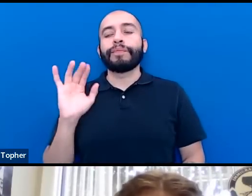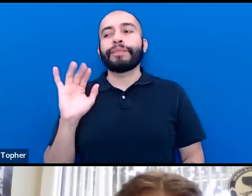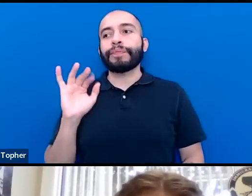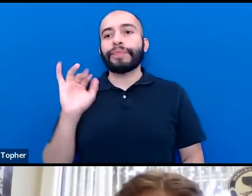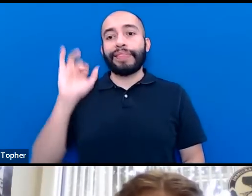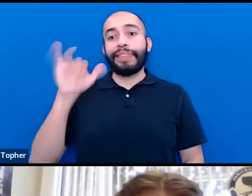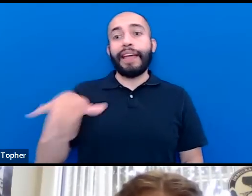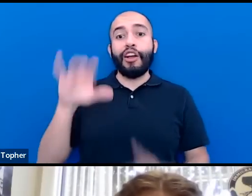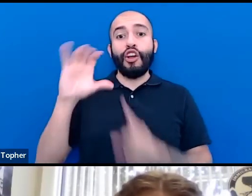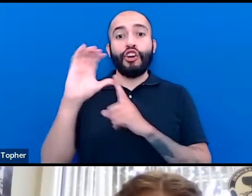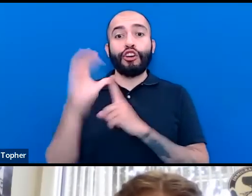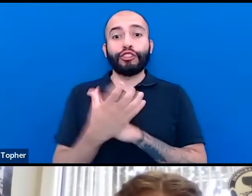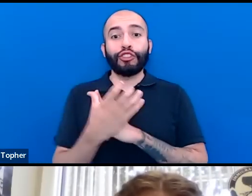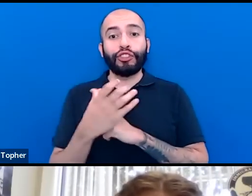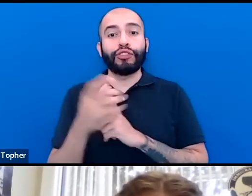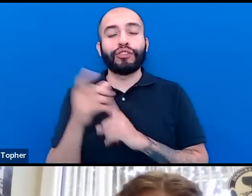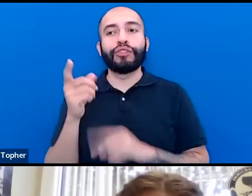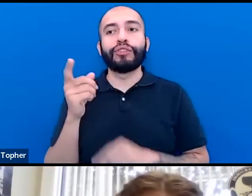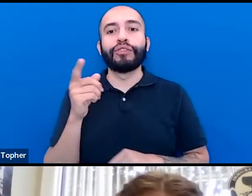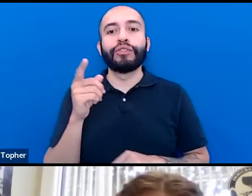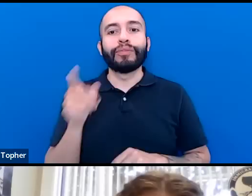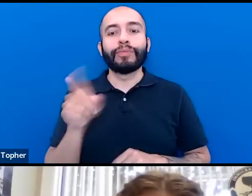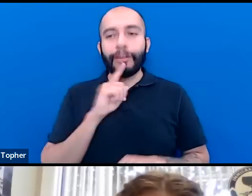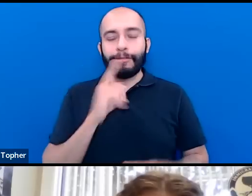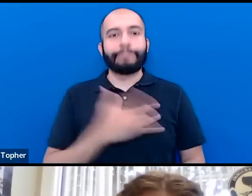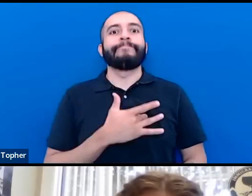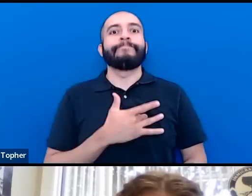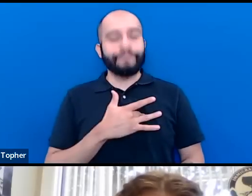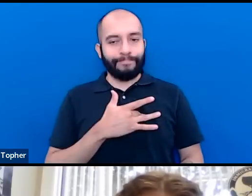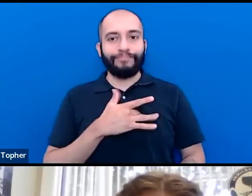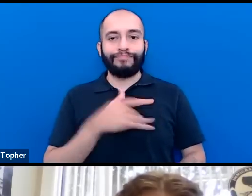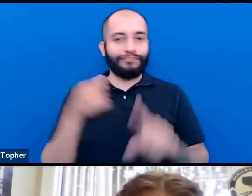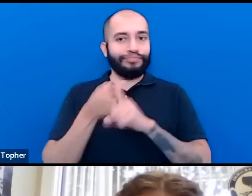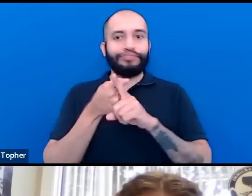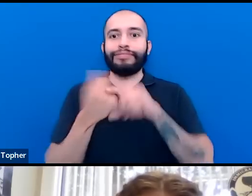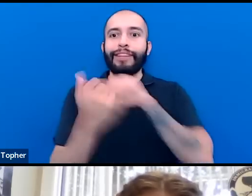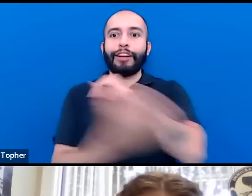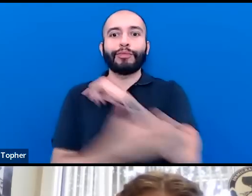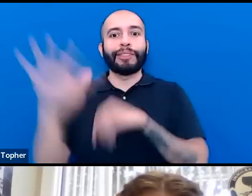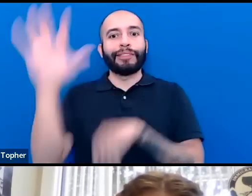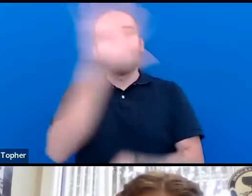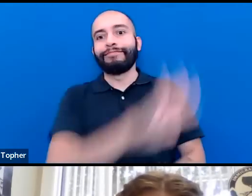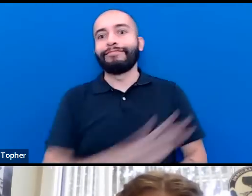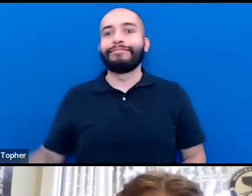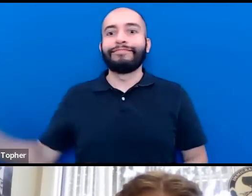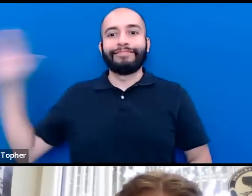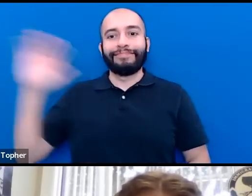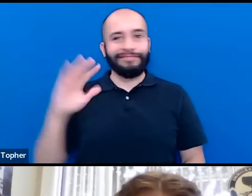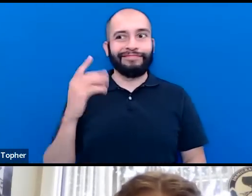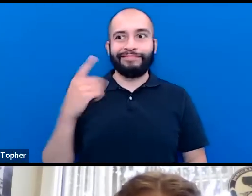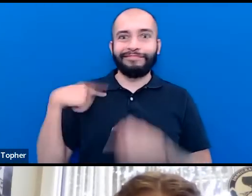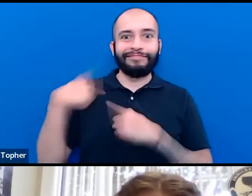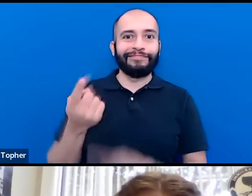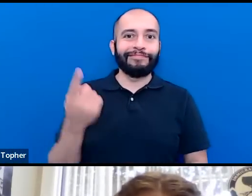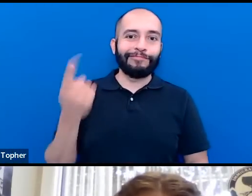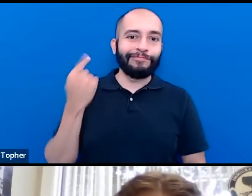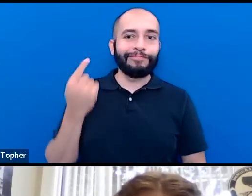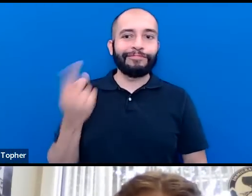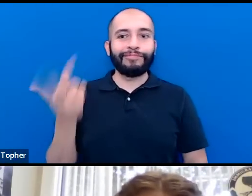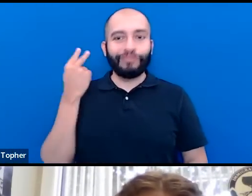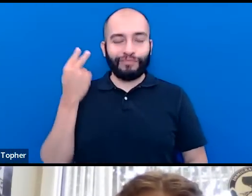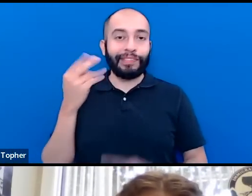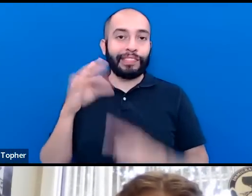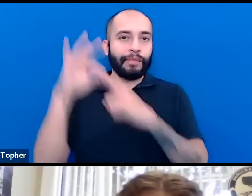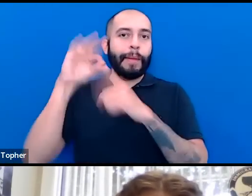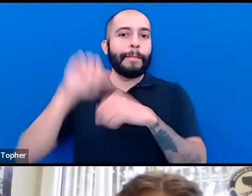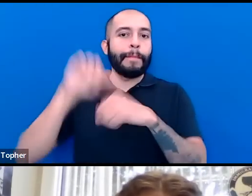the last couple of years, especially during the pandemic, there's been other buildings that have core or key organizing